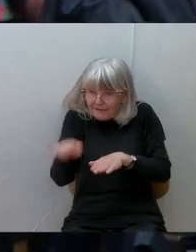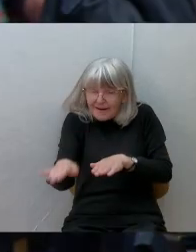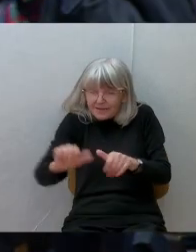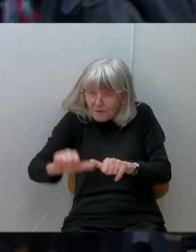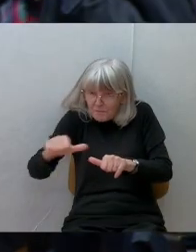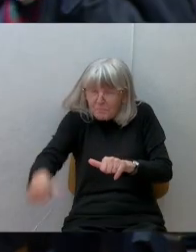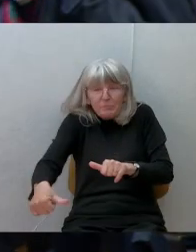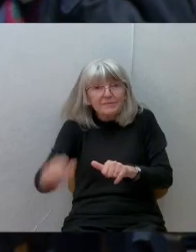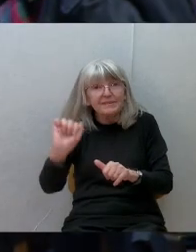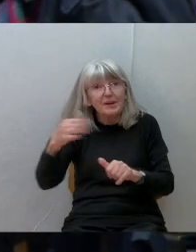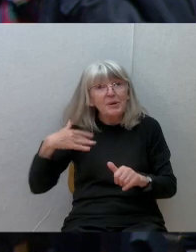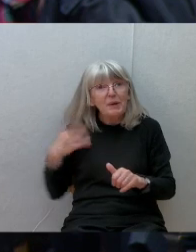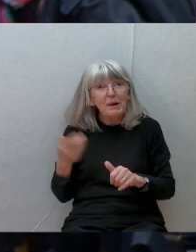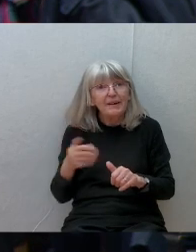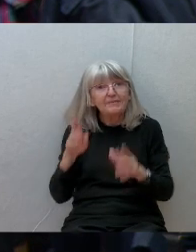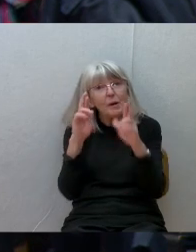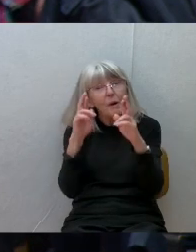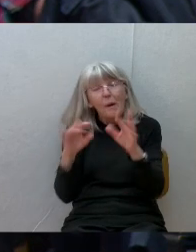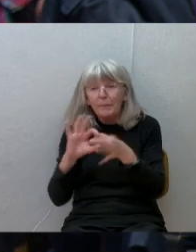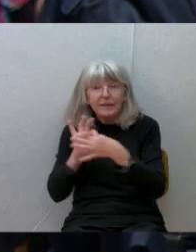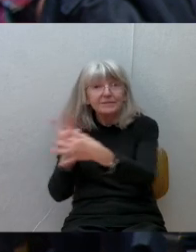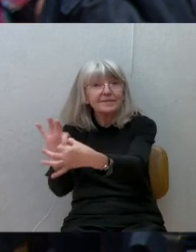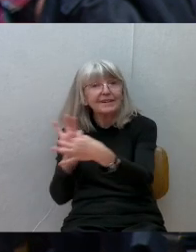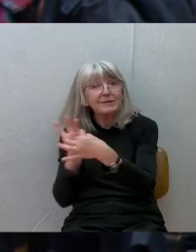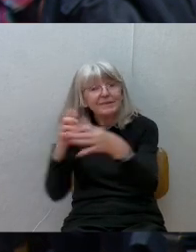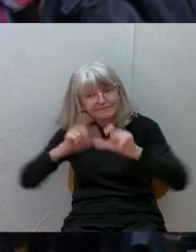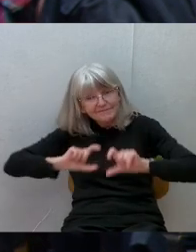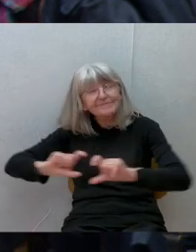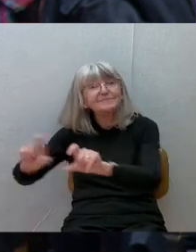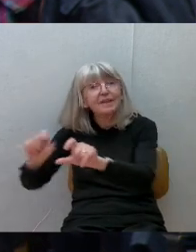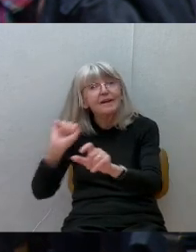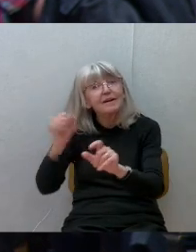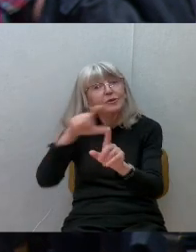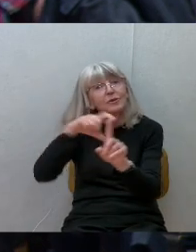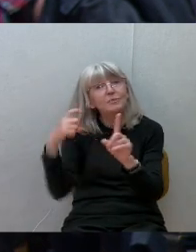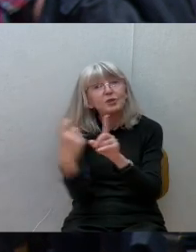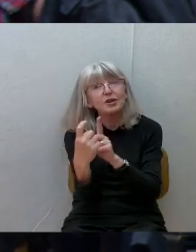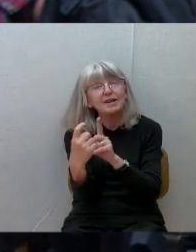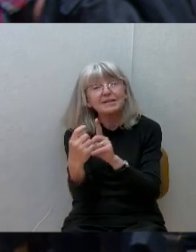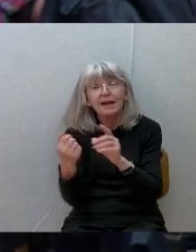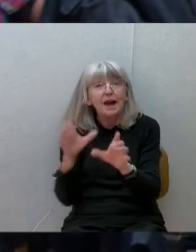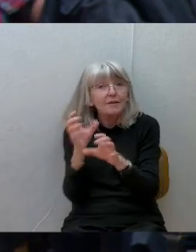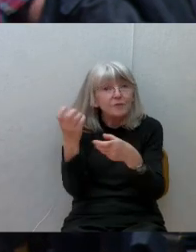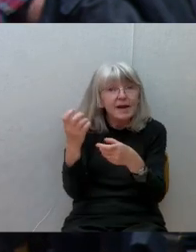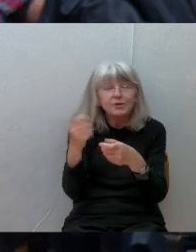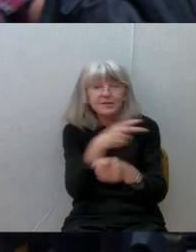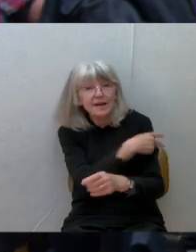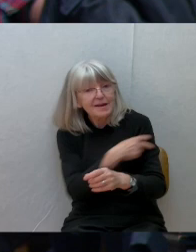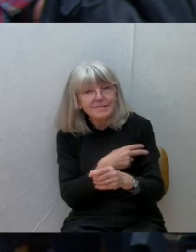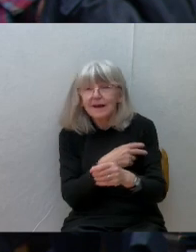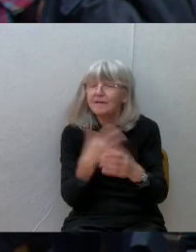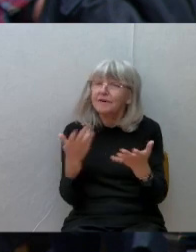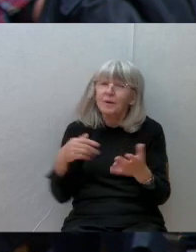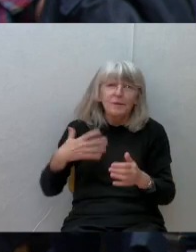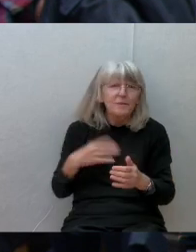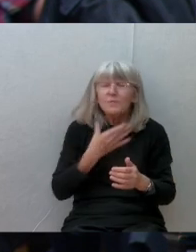close to us, but know that all of us here, your community of fellow graduates, students, staff, wish you the very, very